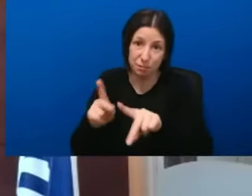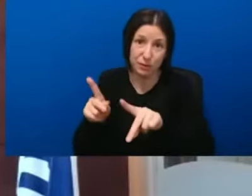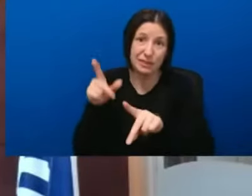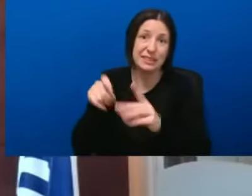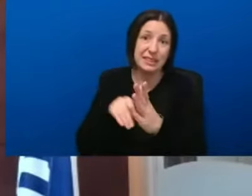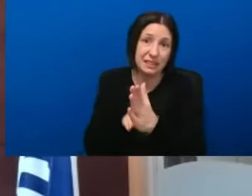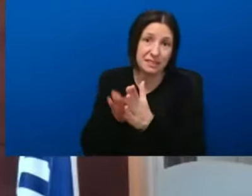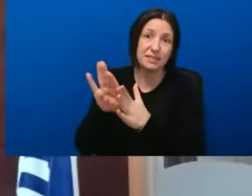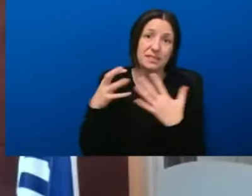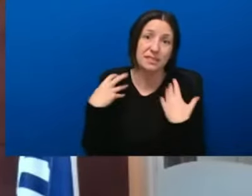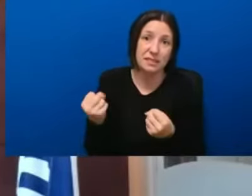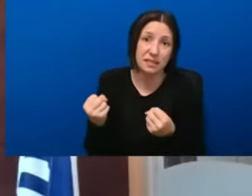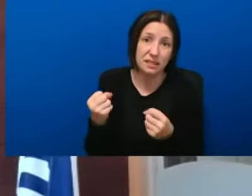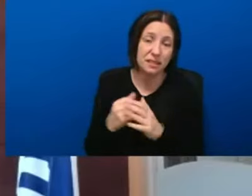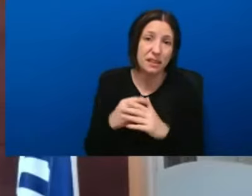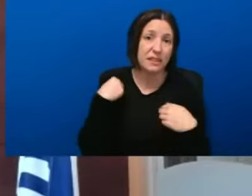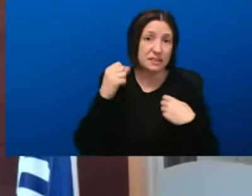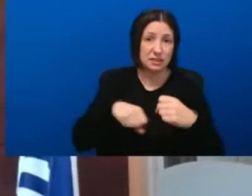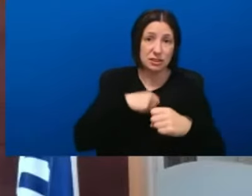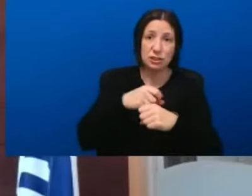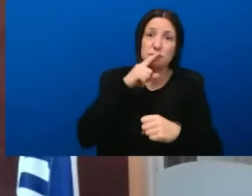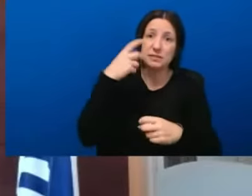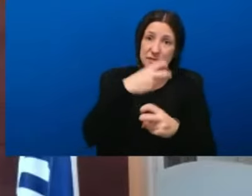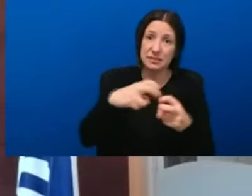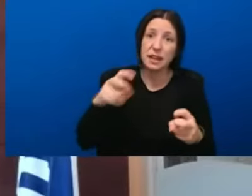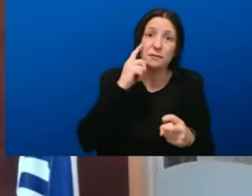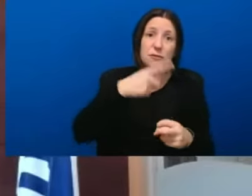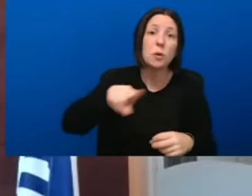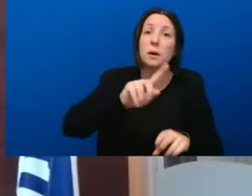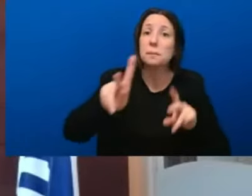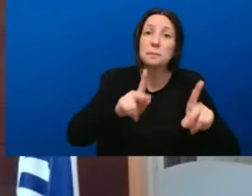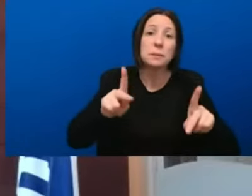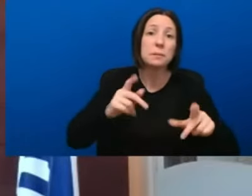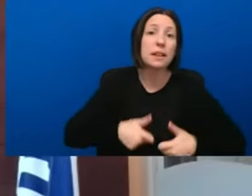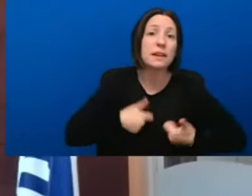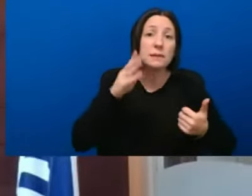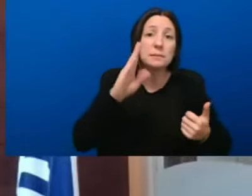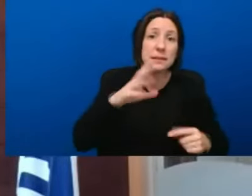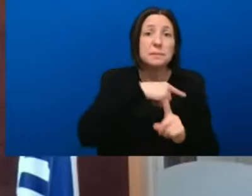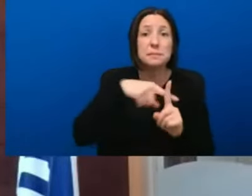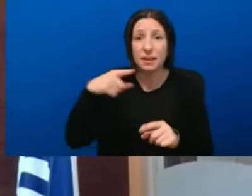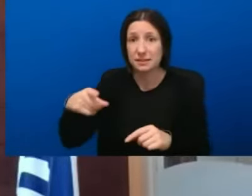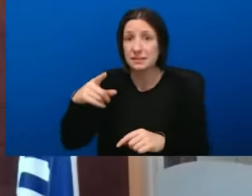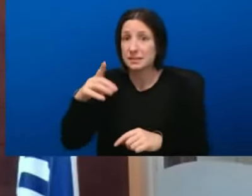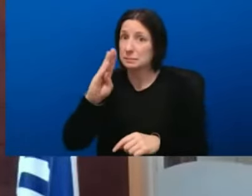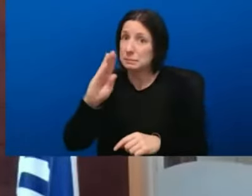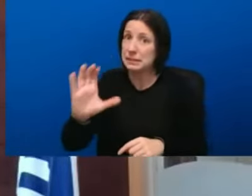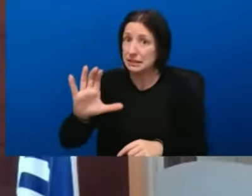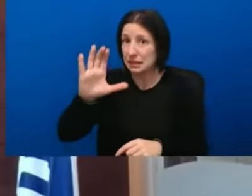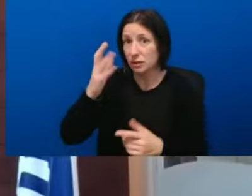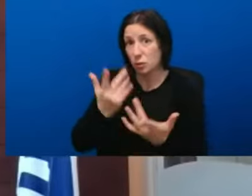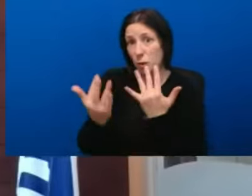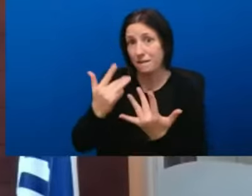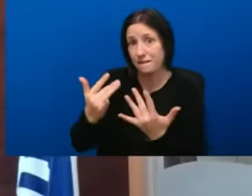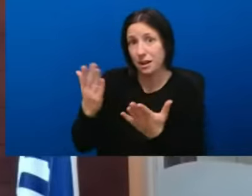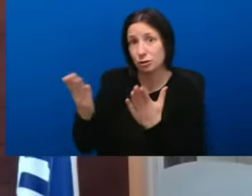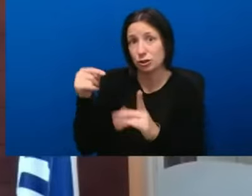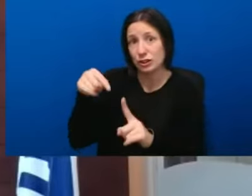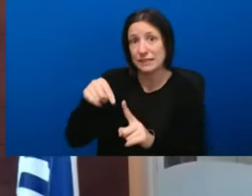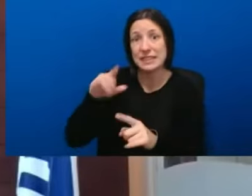heavy for the public in BC, as well as for BC Wildfire Service as an organization. We have not